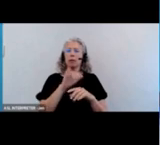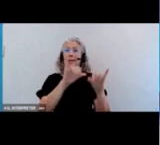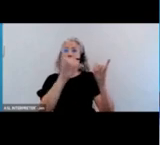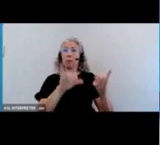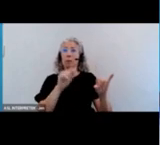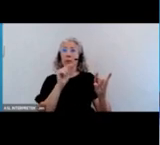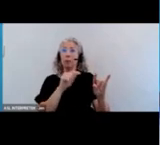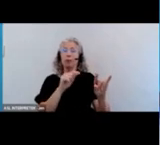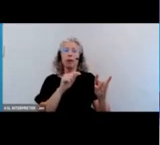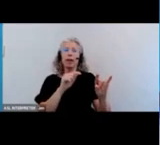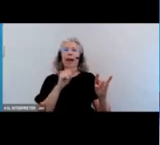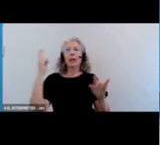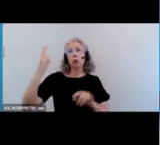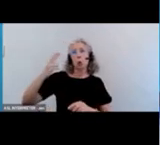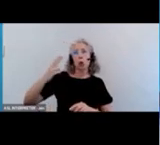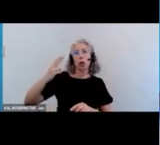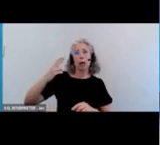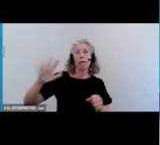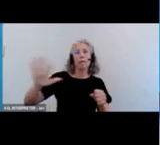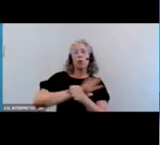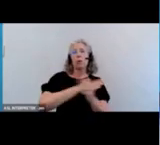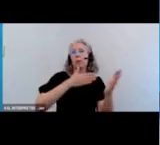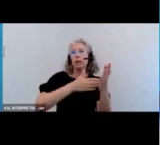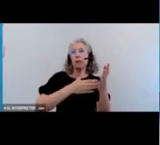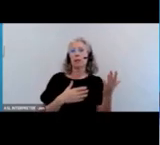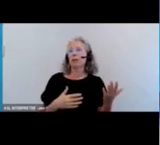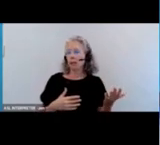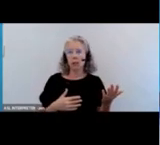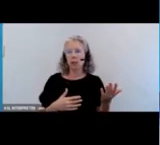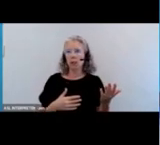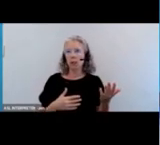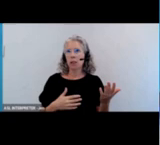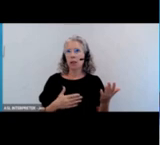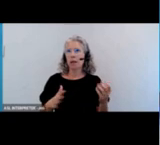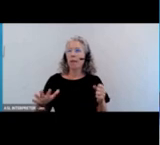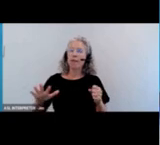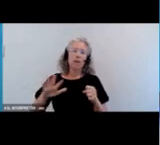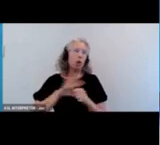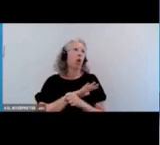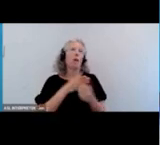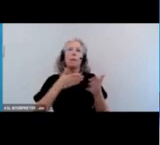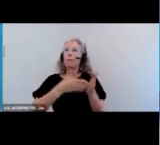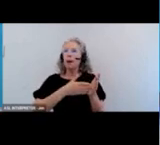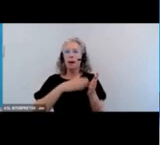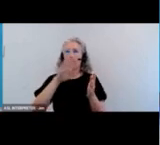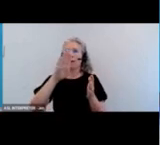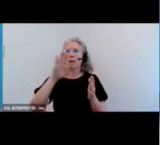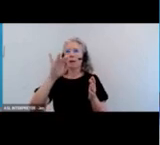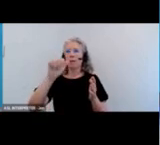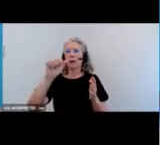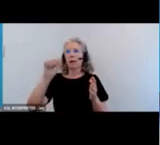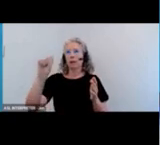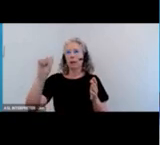like historically full of bias. It's full of bias. And I forget some of the